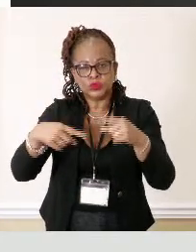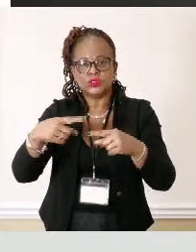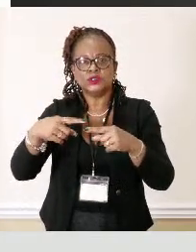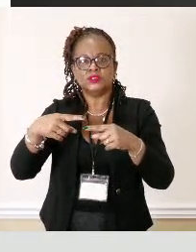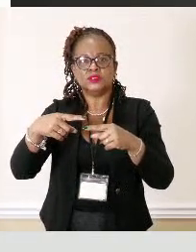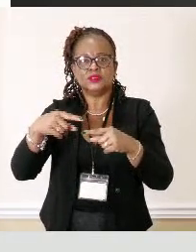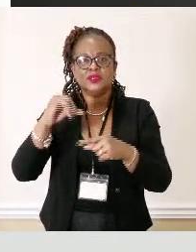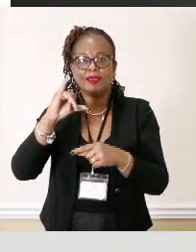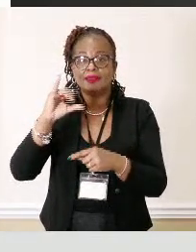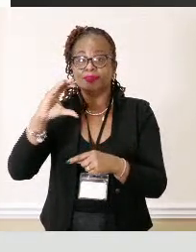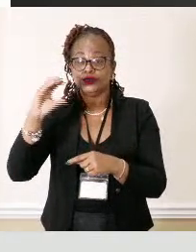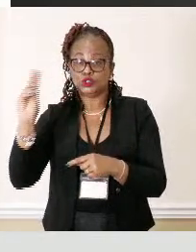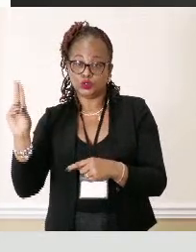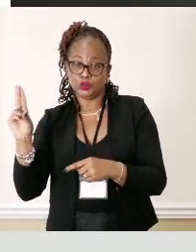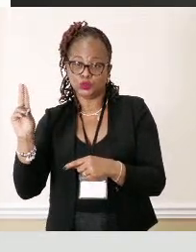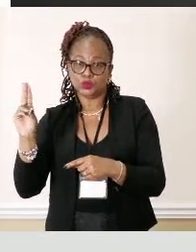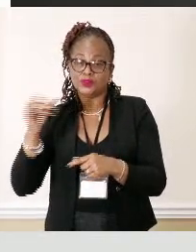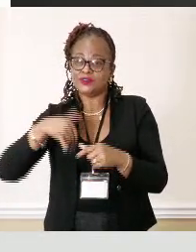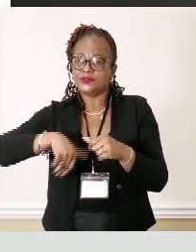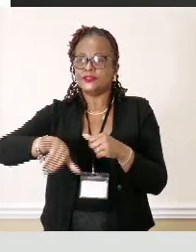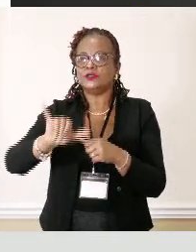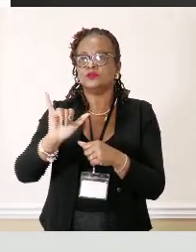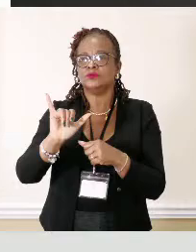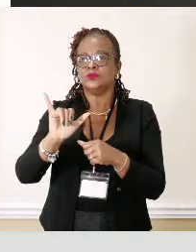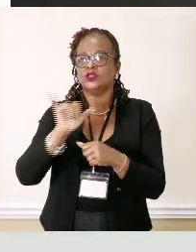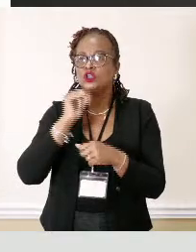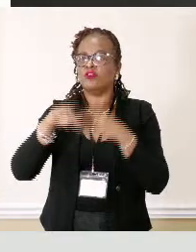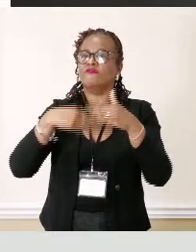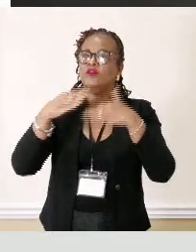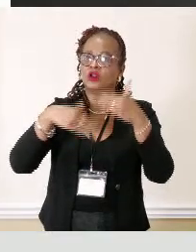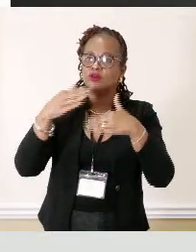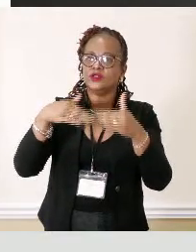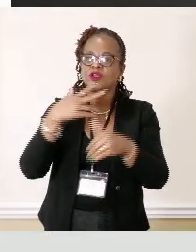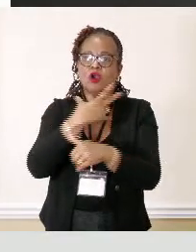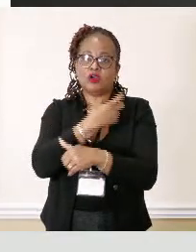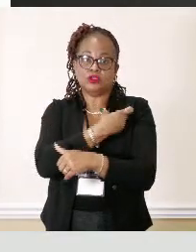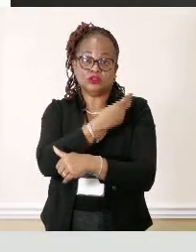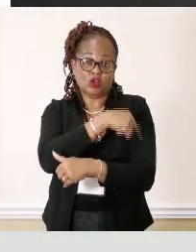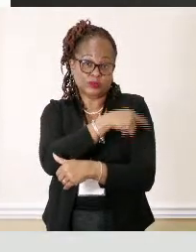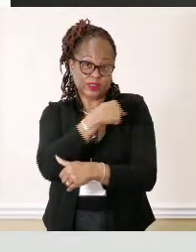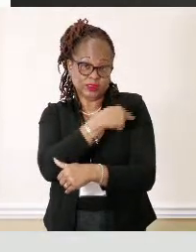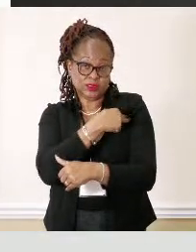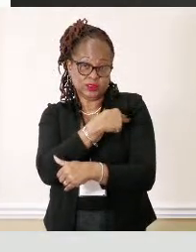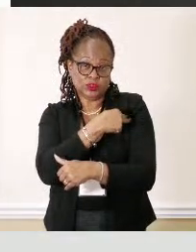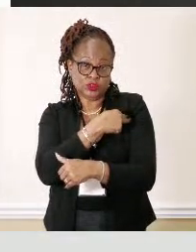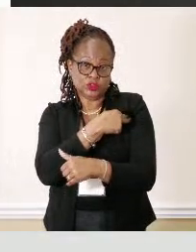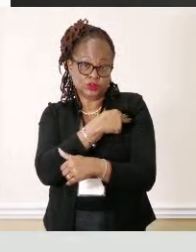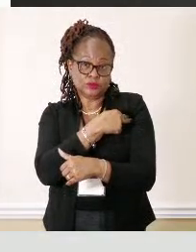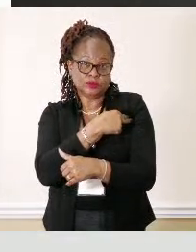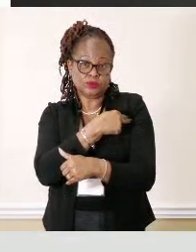the ICU is still not following the hospitalization,